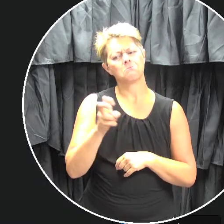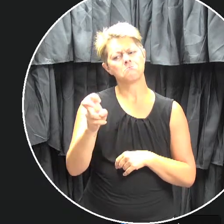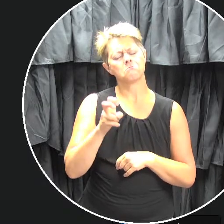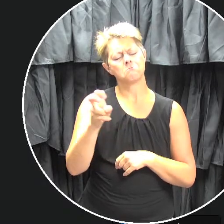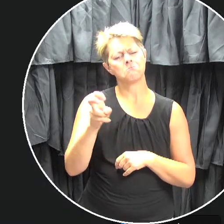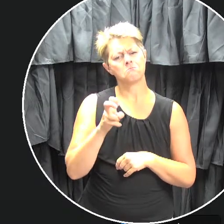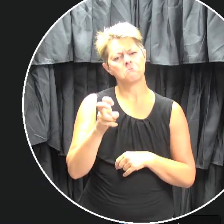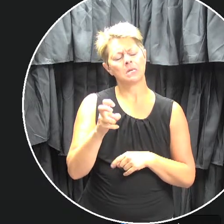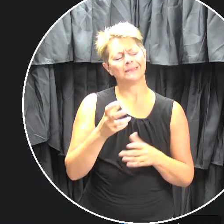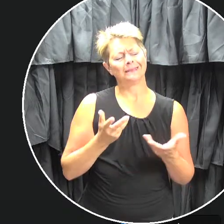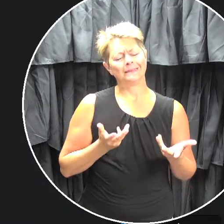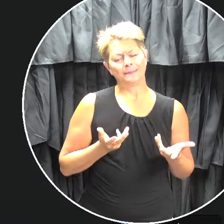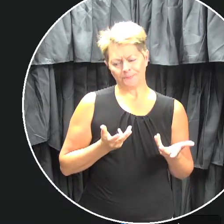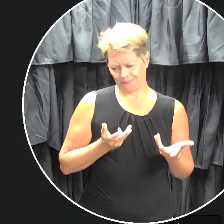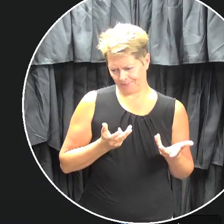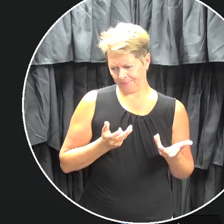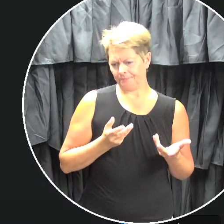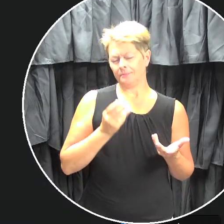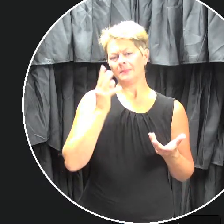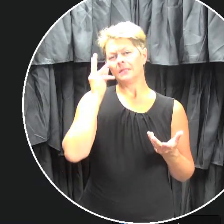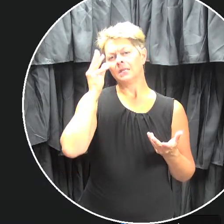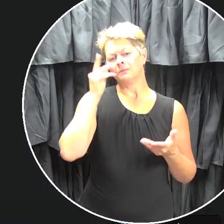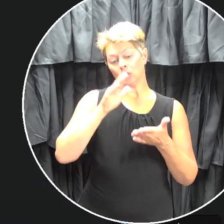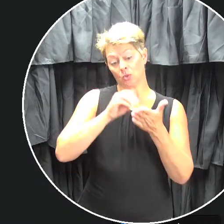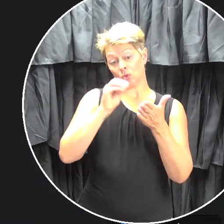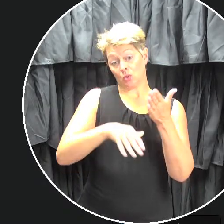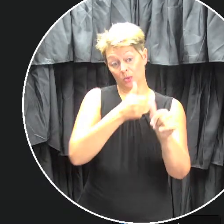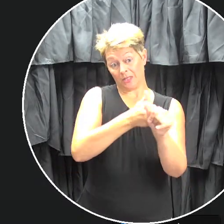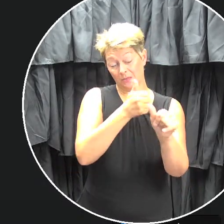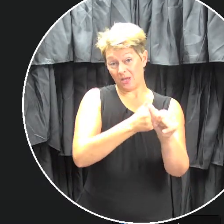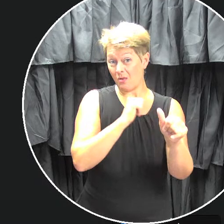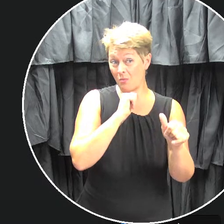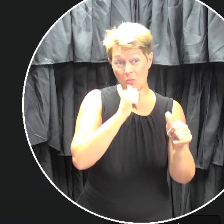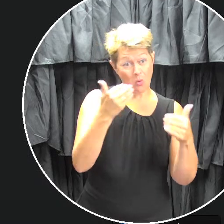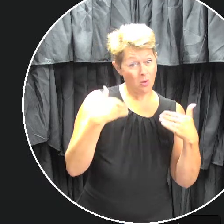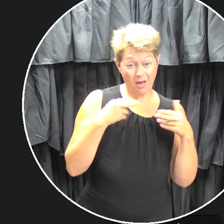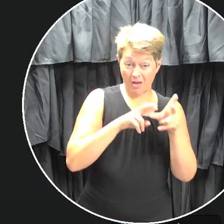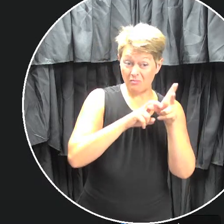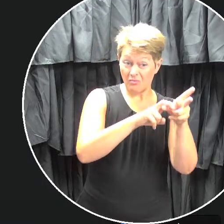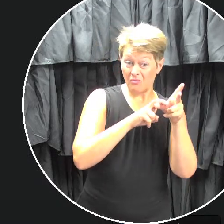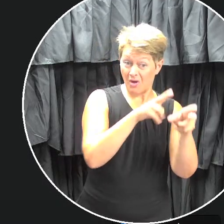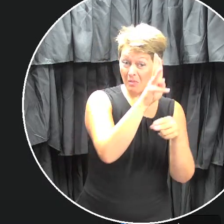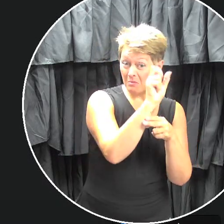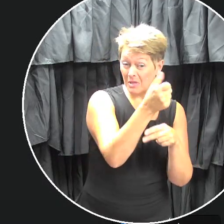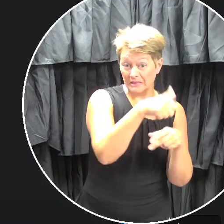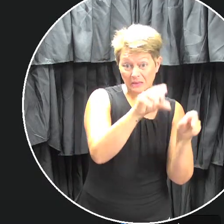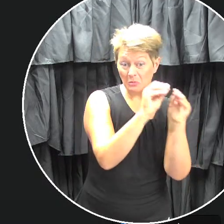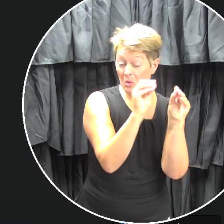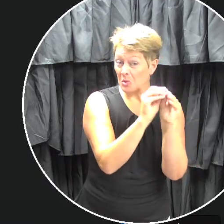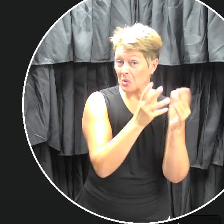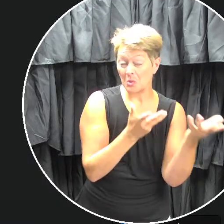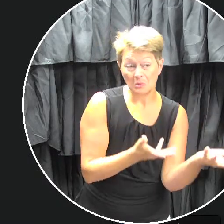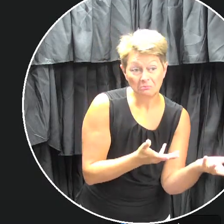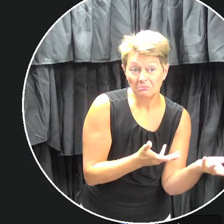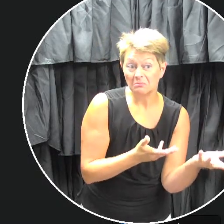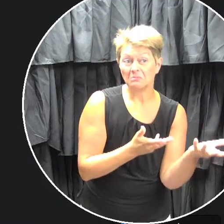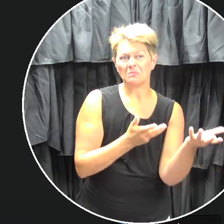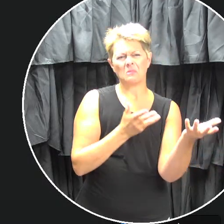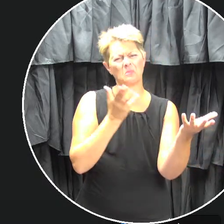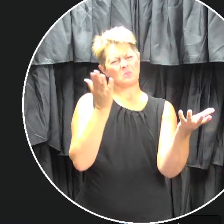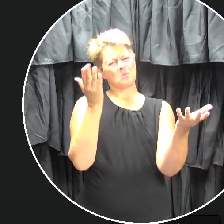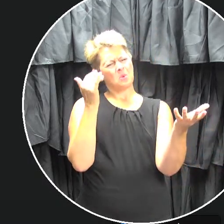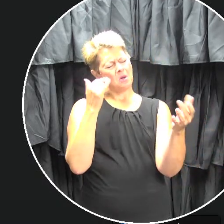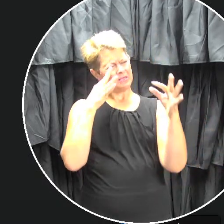that won't have transportation anymore. I'm wondering about kind of what are the things you looked at in making